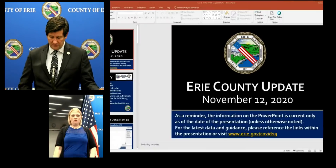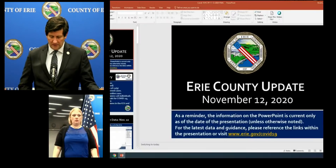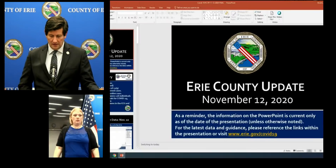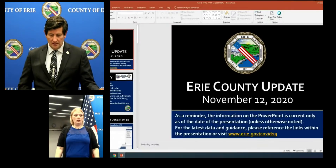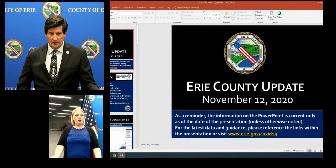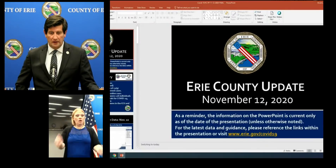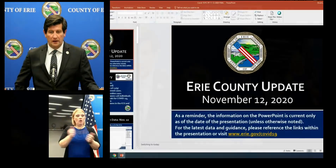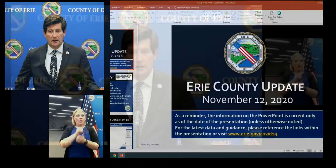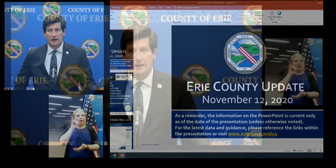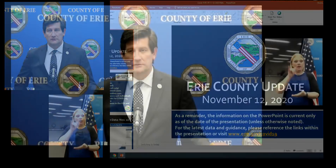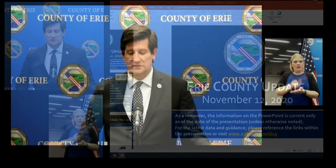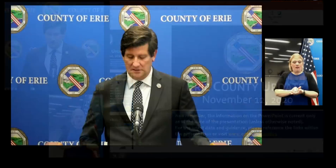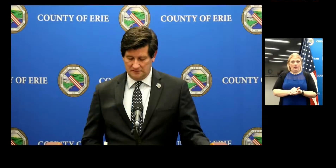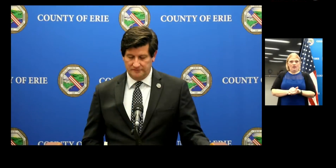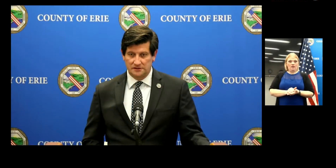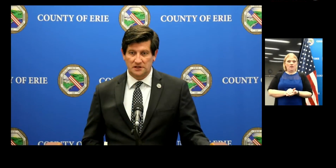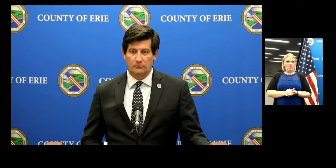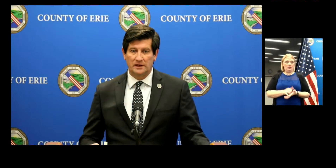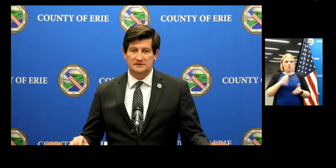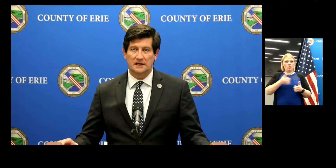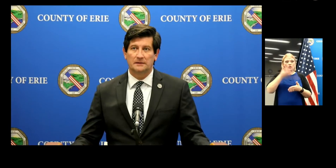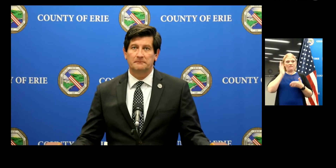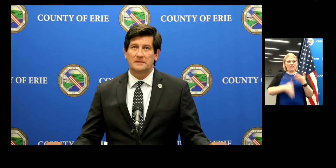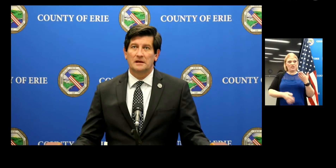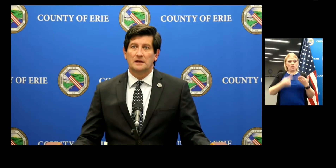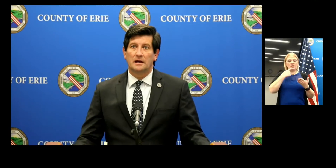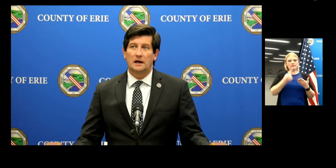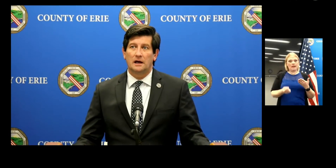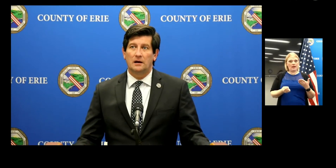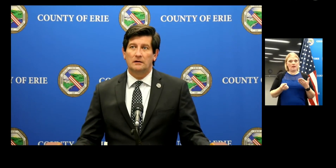that, I would just like to finish up by saying